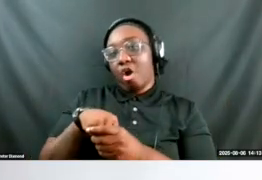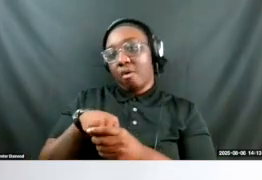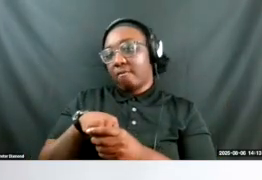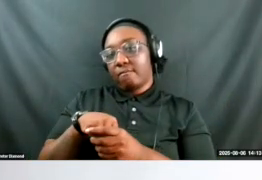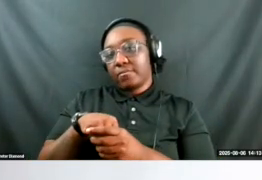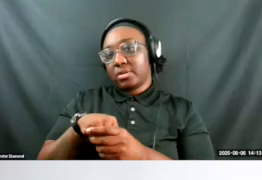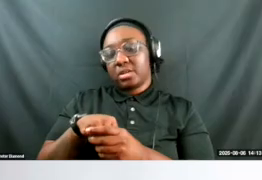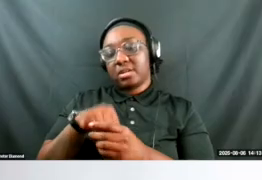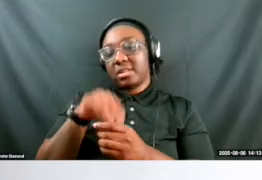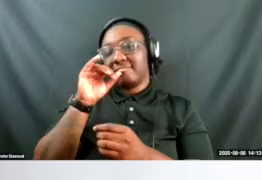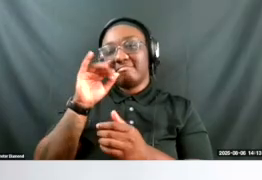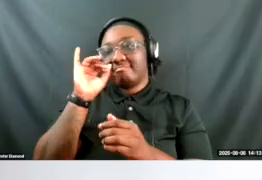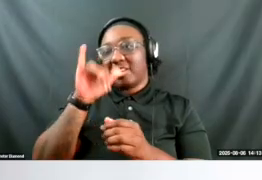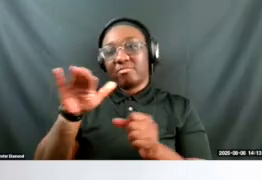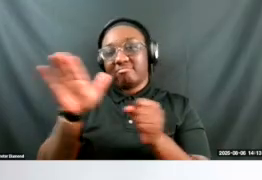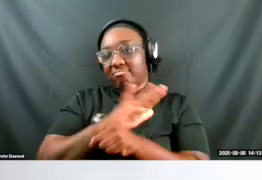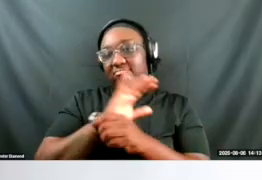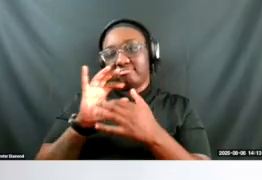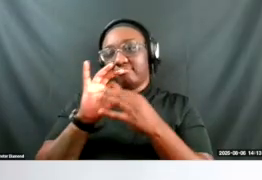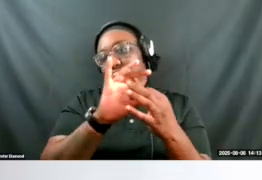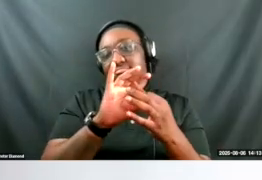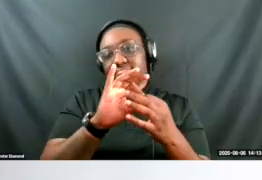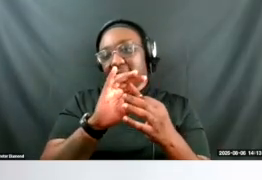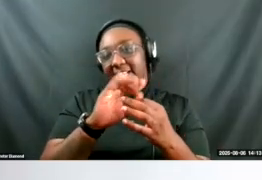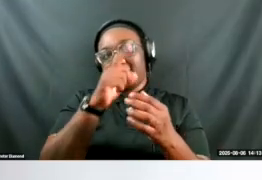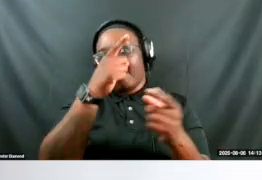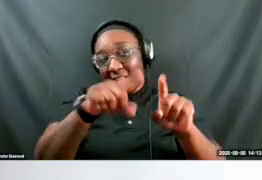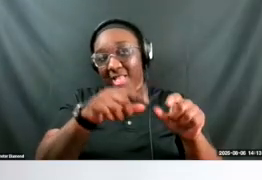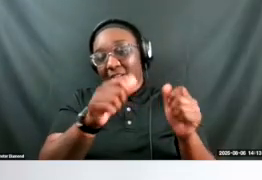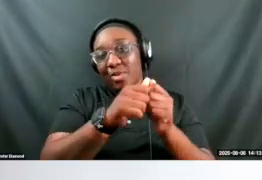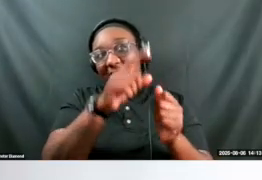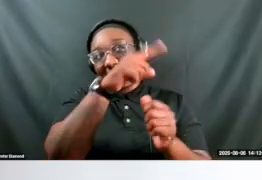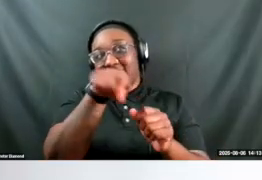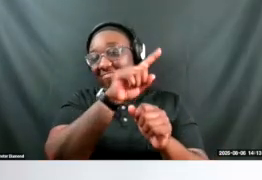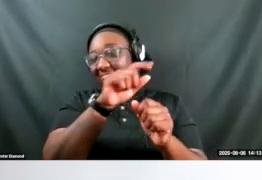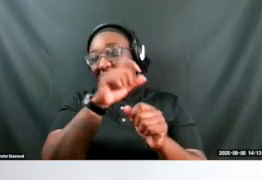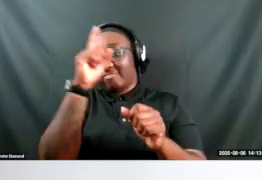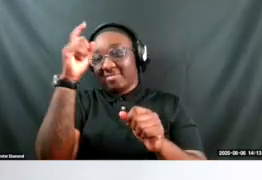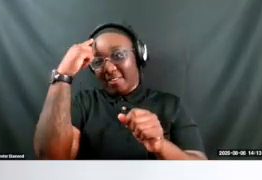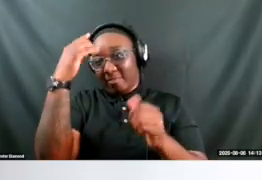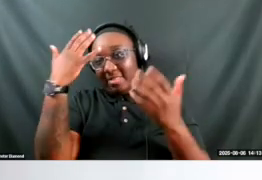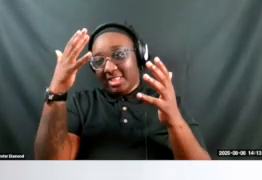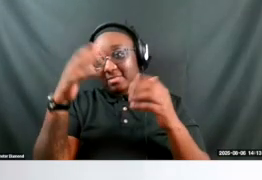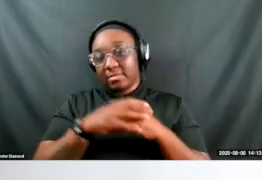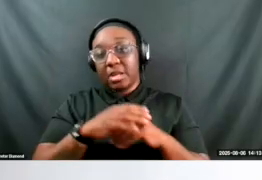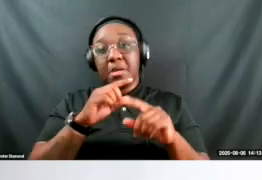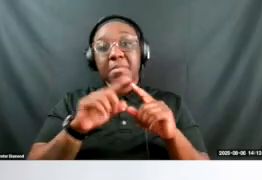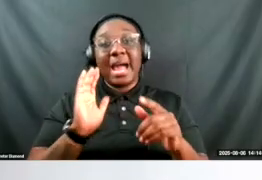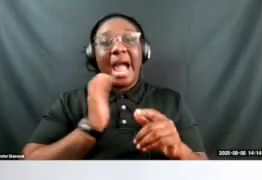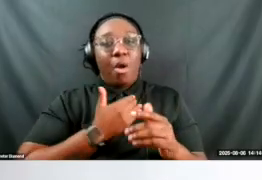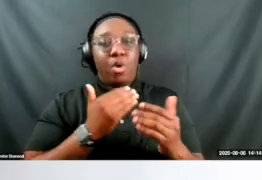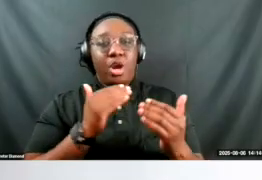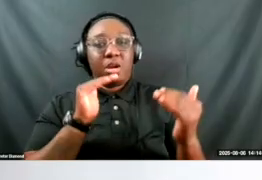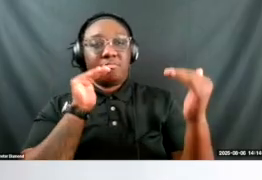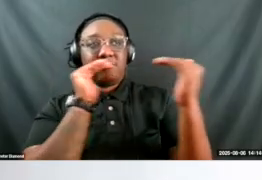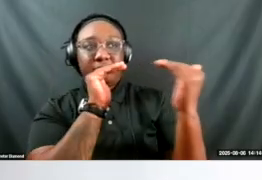the administration. So now that said, I'd say that our equivalent is this conversation. It's